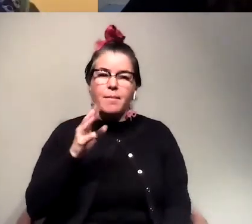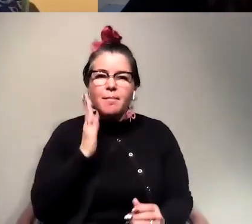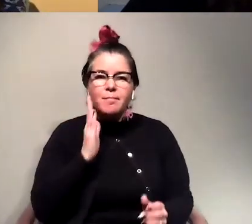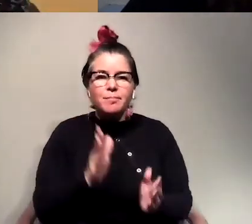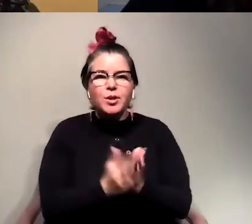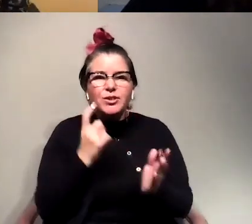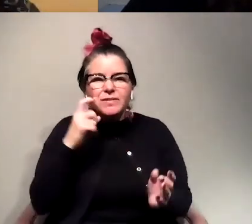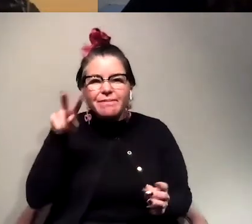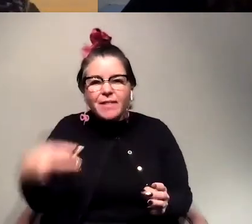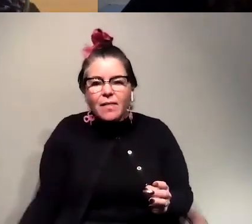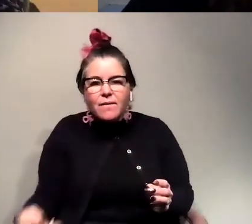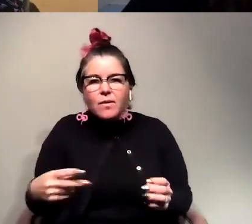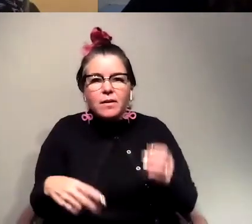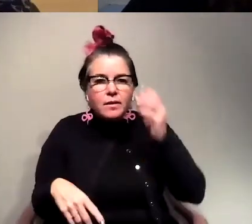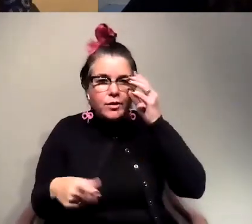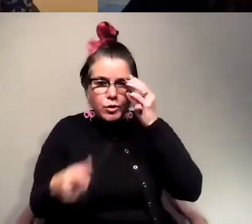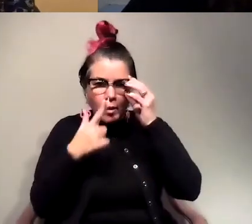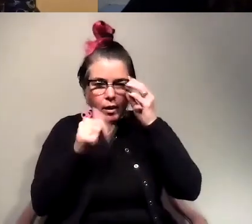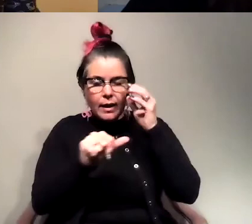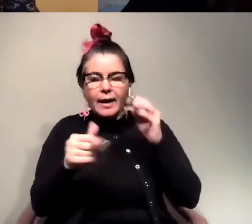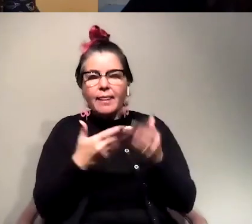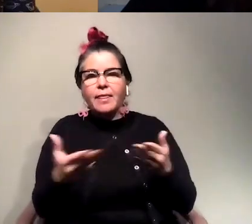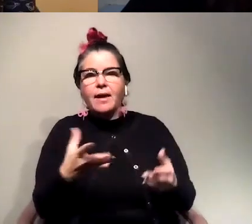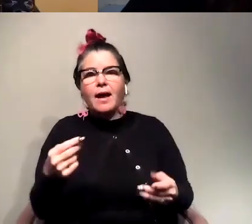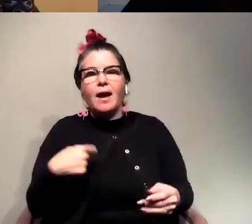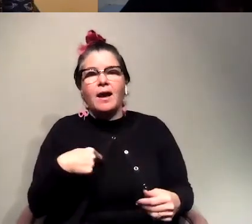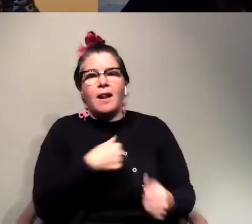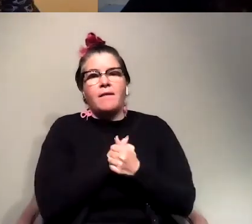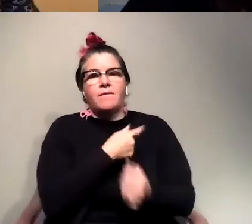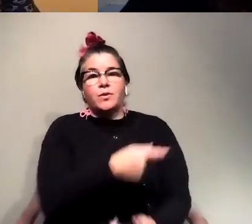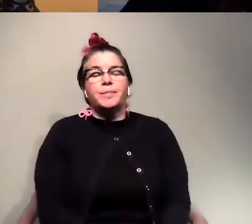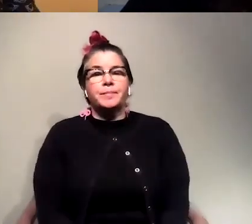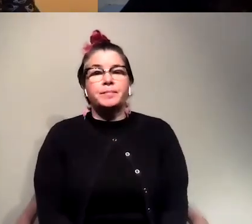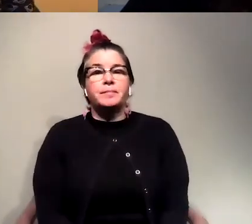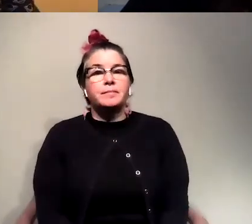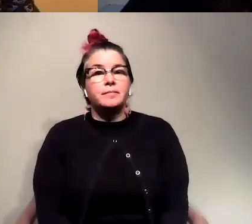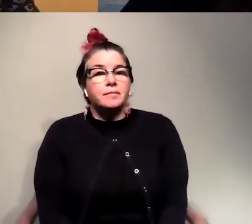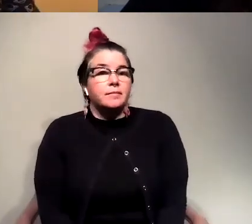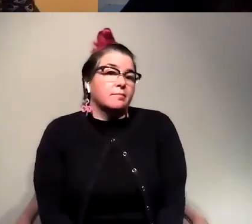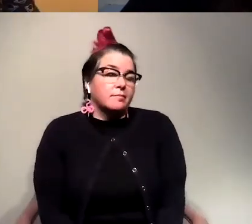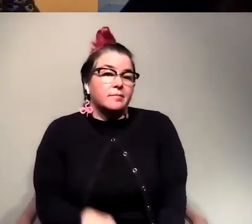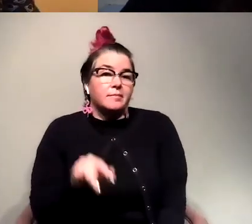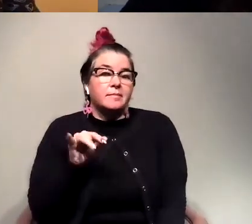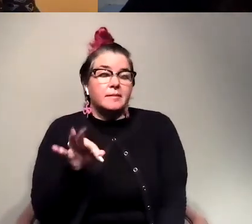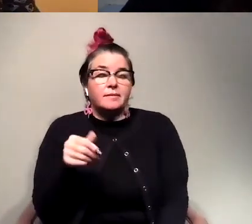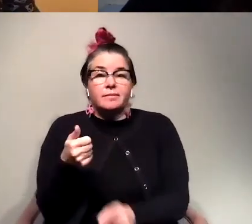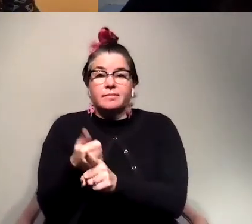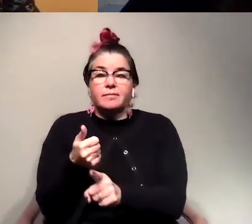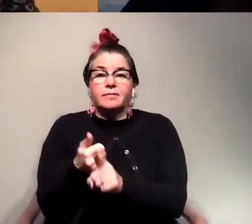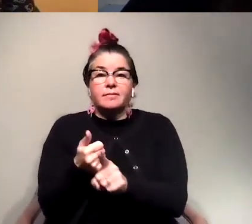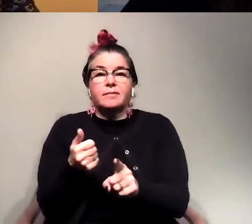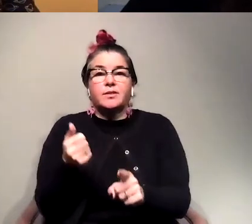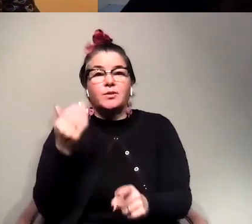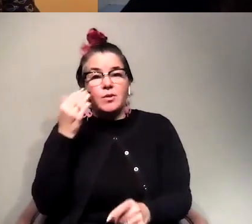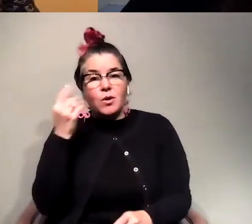floor, is You Look Like a Thing and I Love You. So if you know someone who's